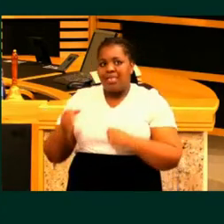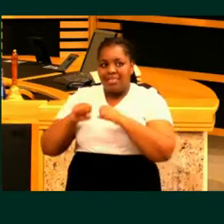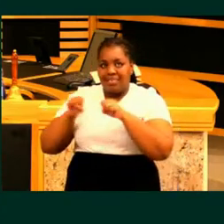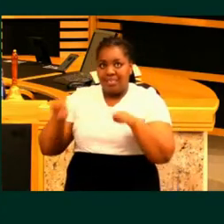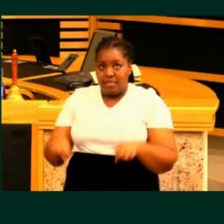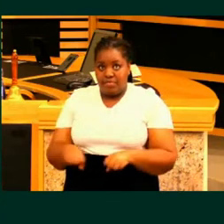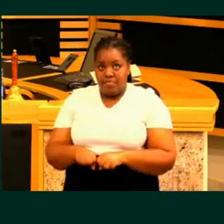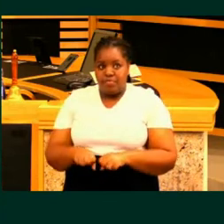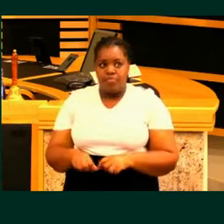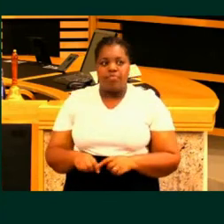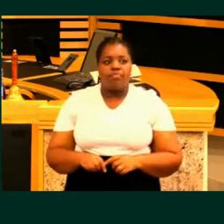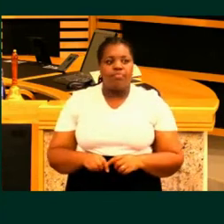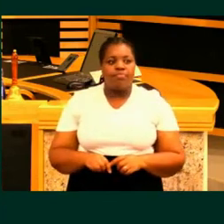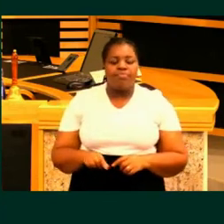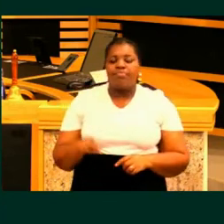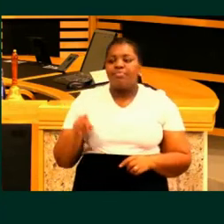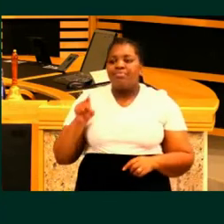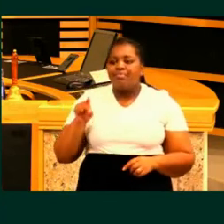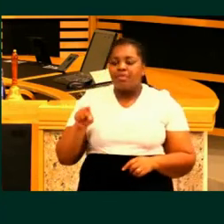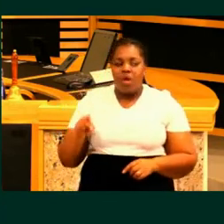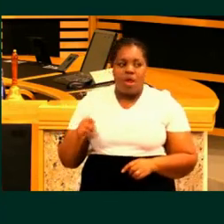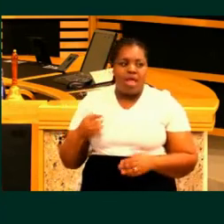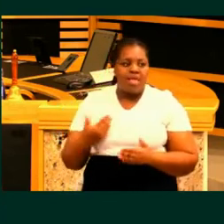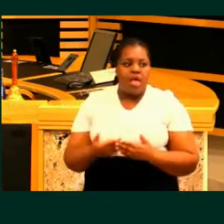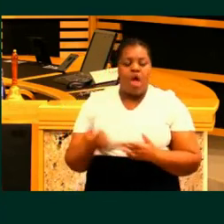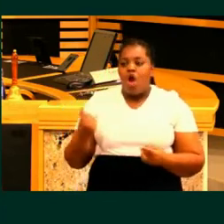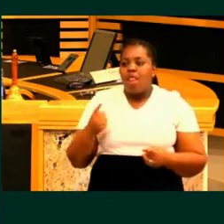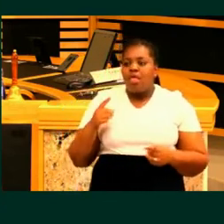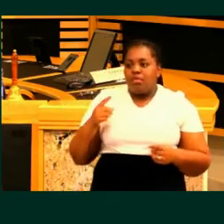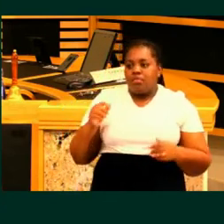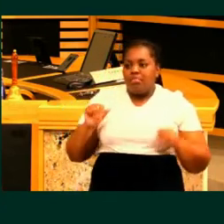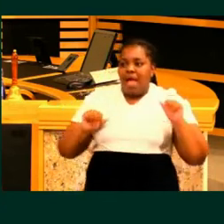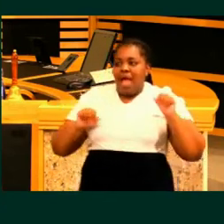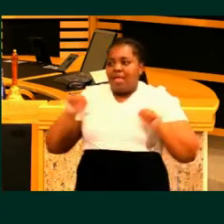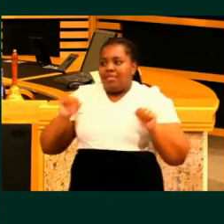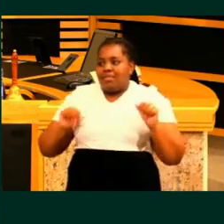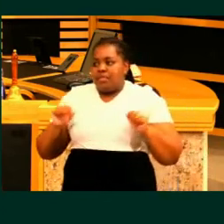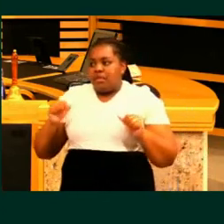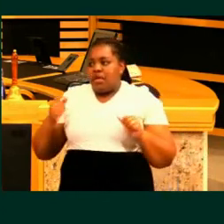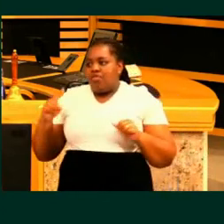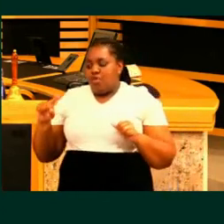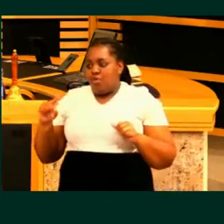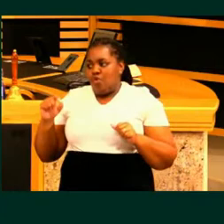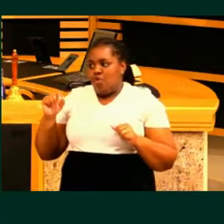tenders can only be assessed by French